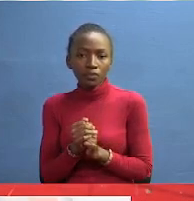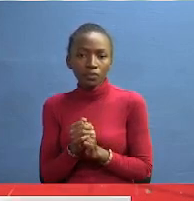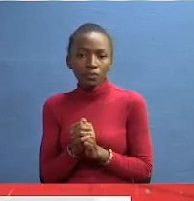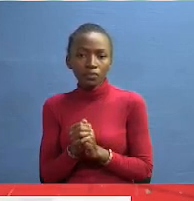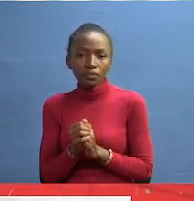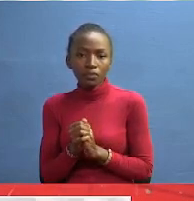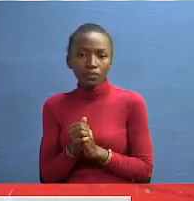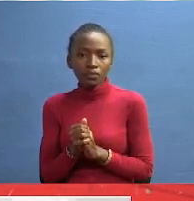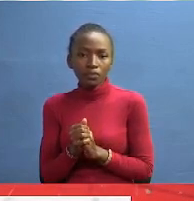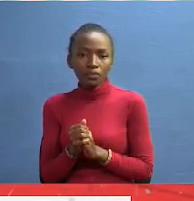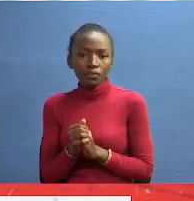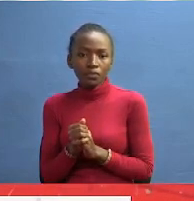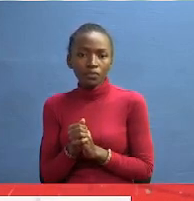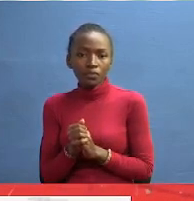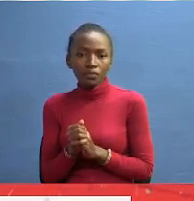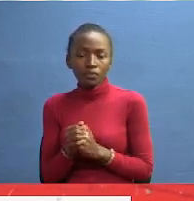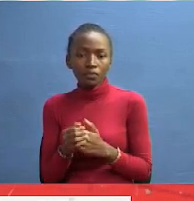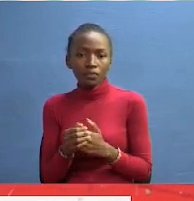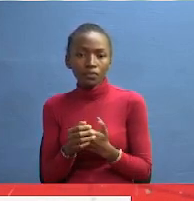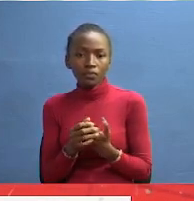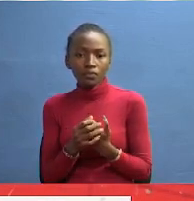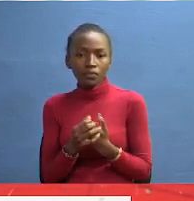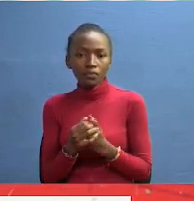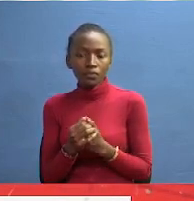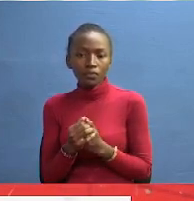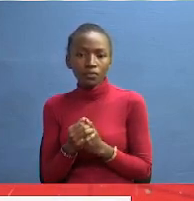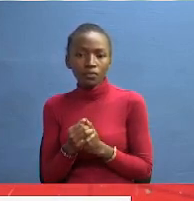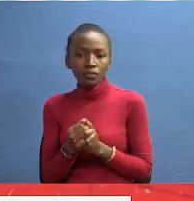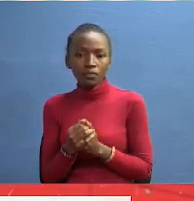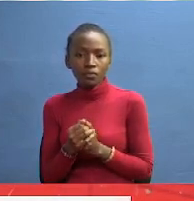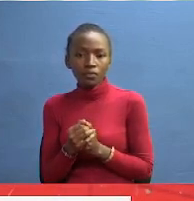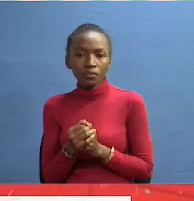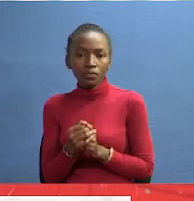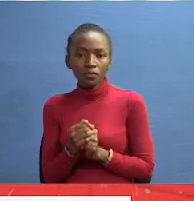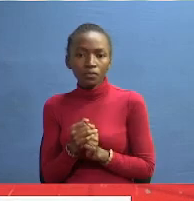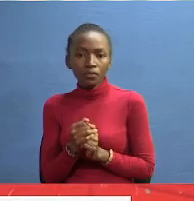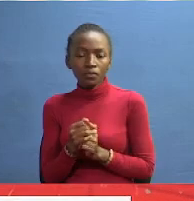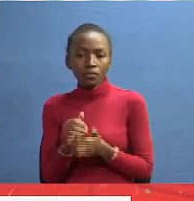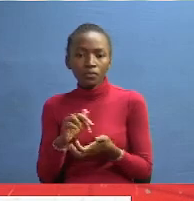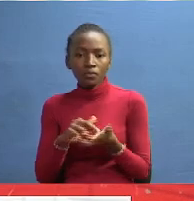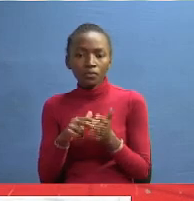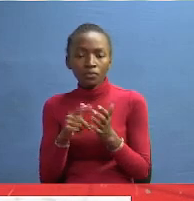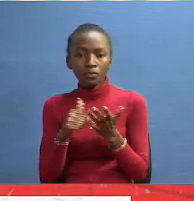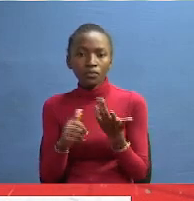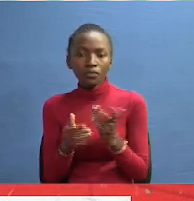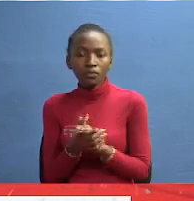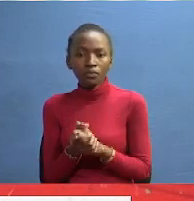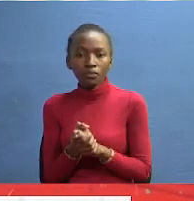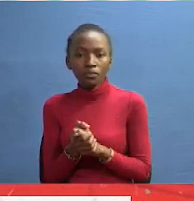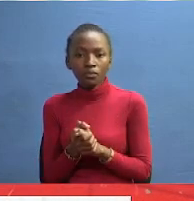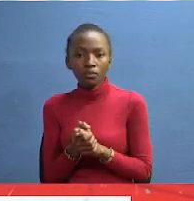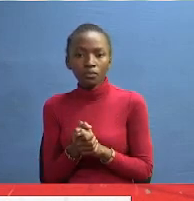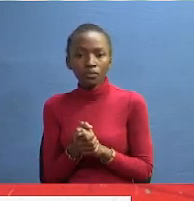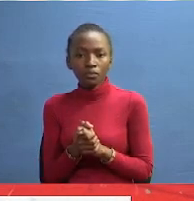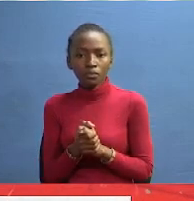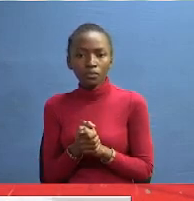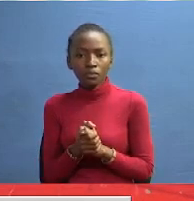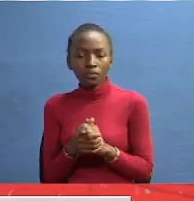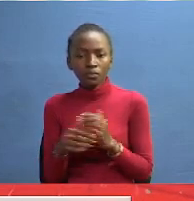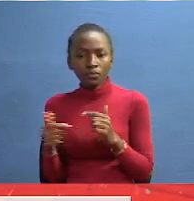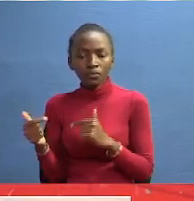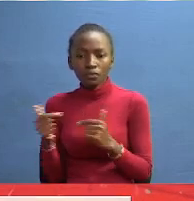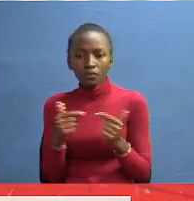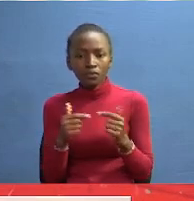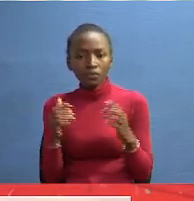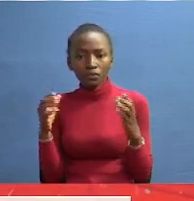there is very high level of militancy, and therefore that would mean that the chances of the militiamen and